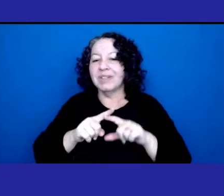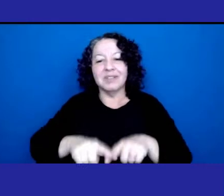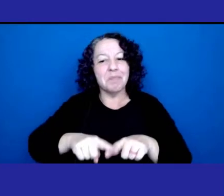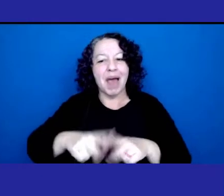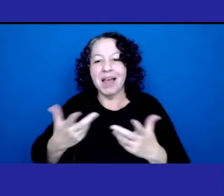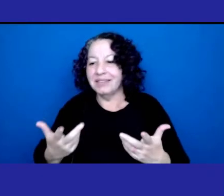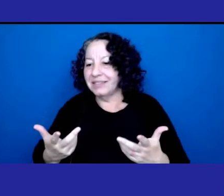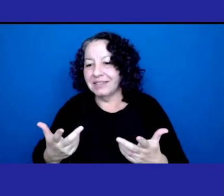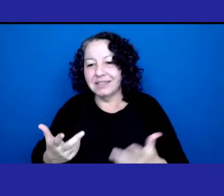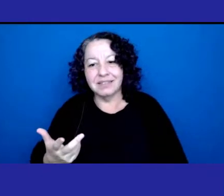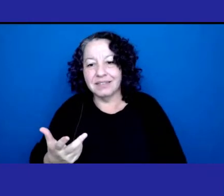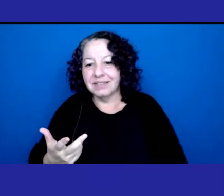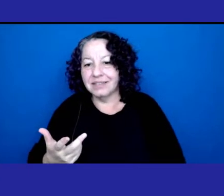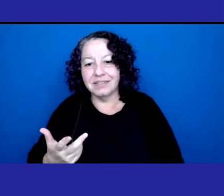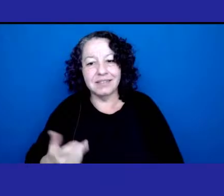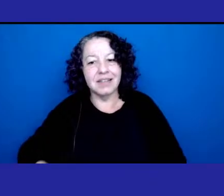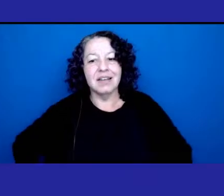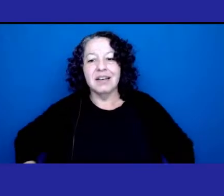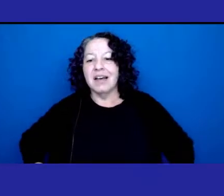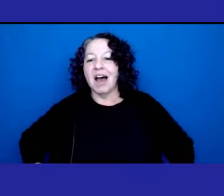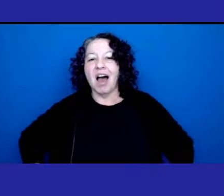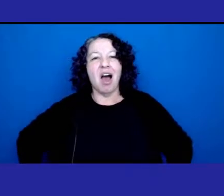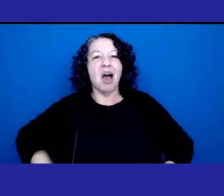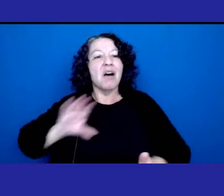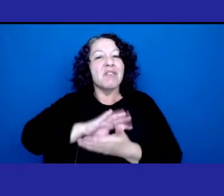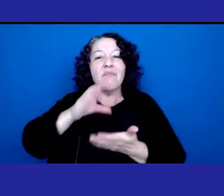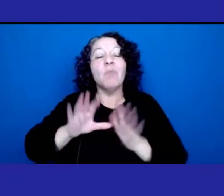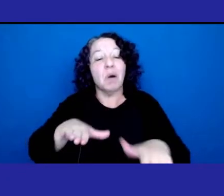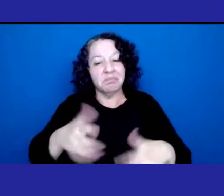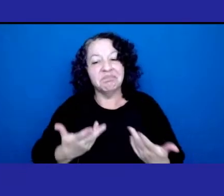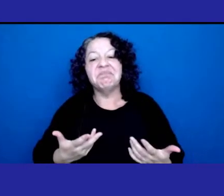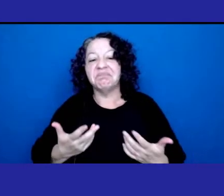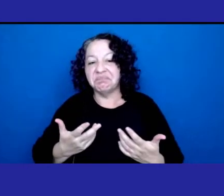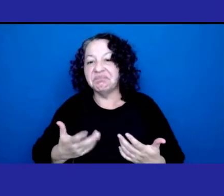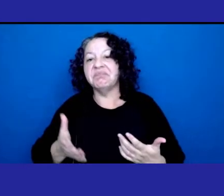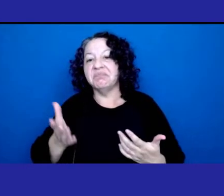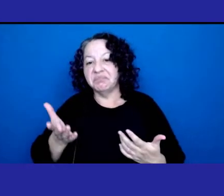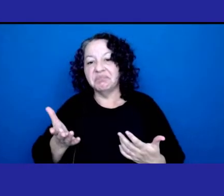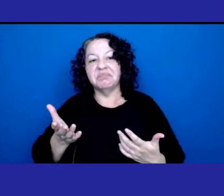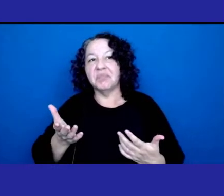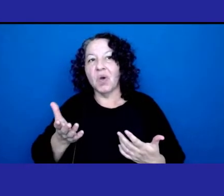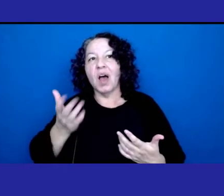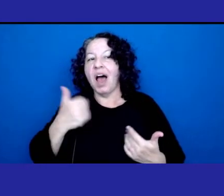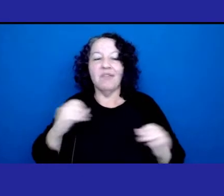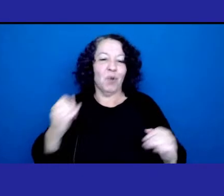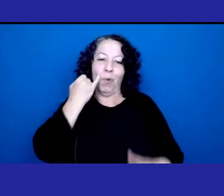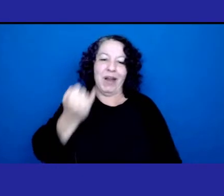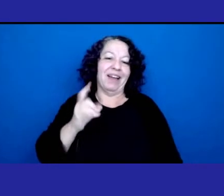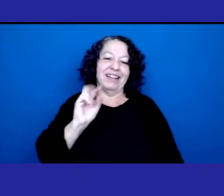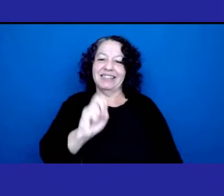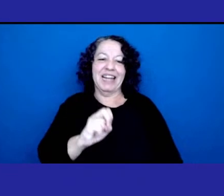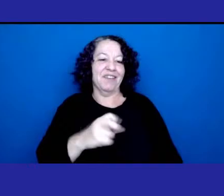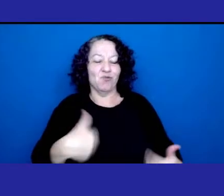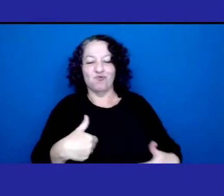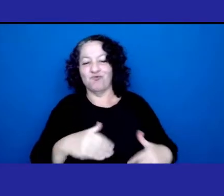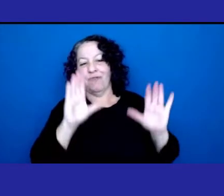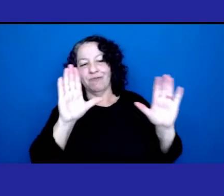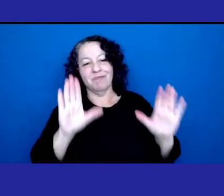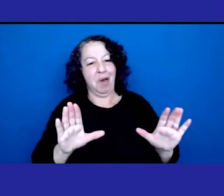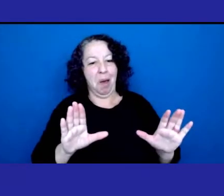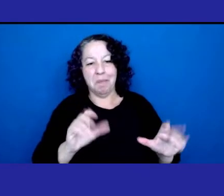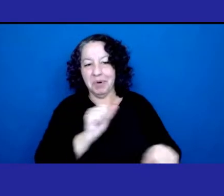much, the volume, you're going to be, I have no doubt, and Stephen's done a phenomenal job organizing